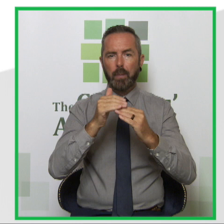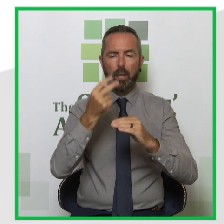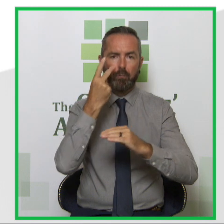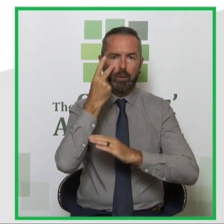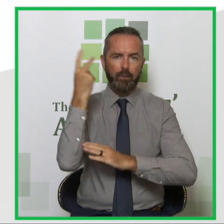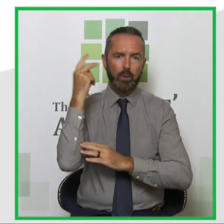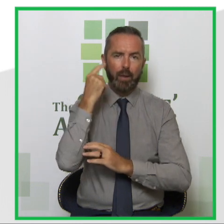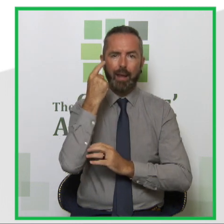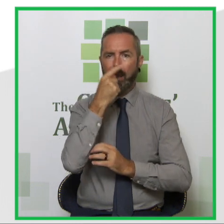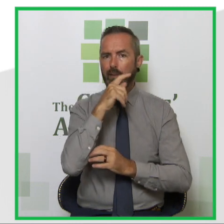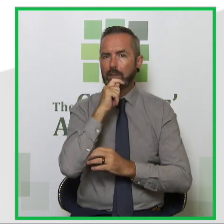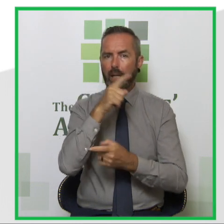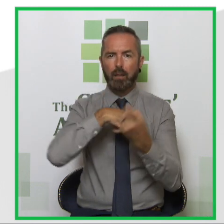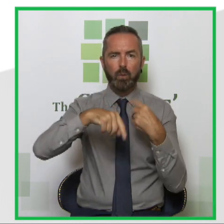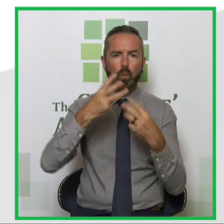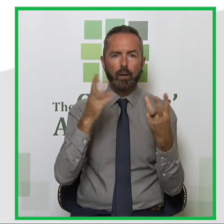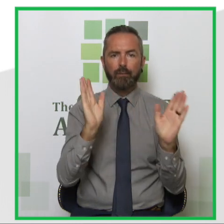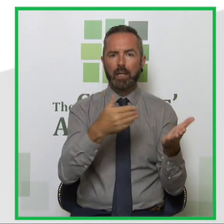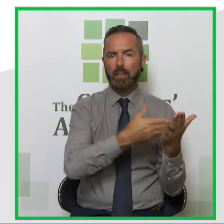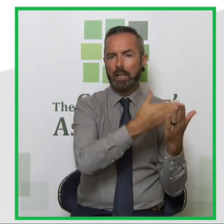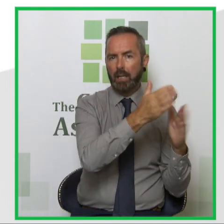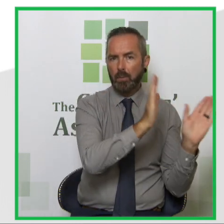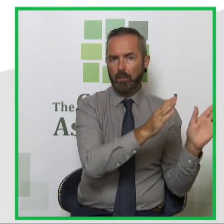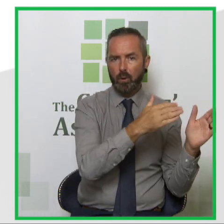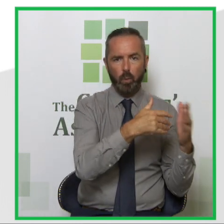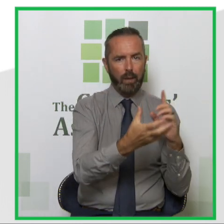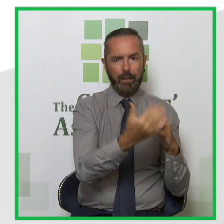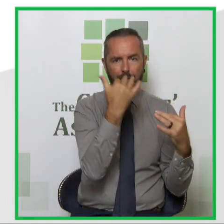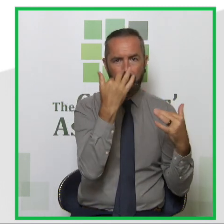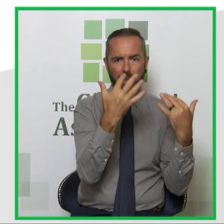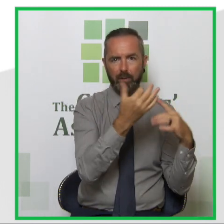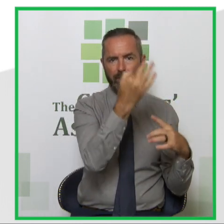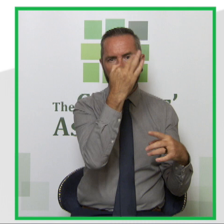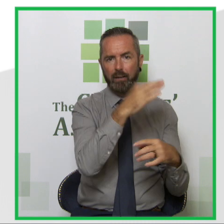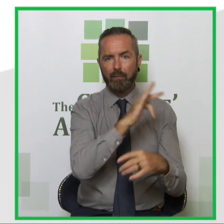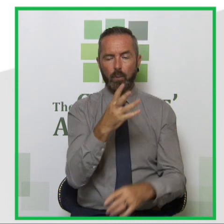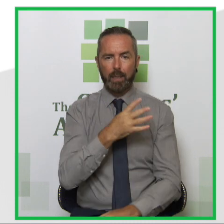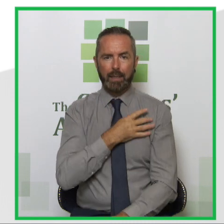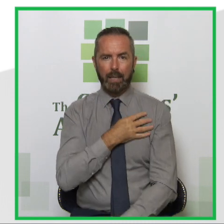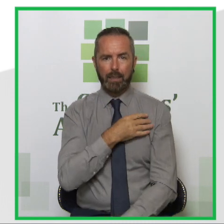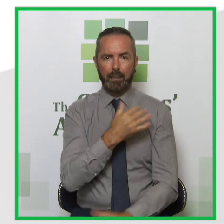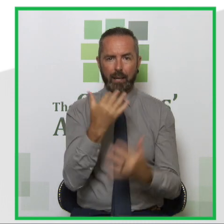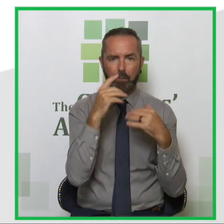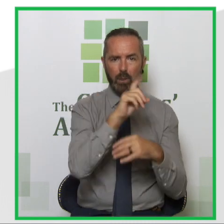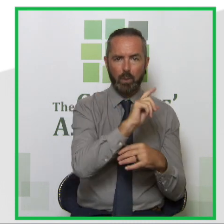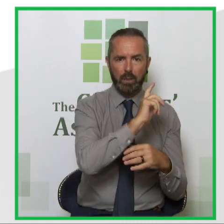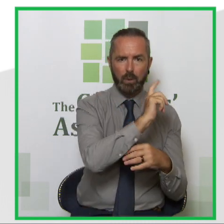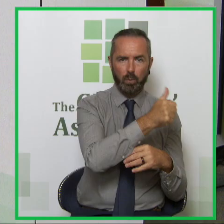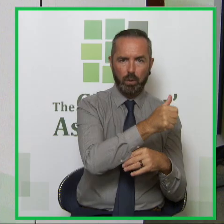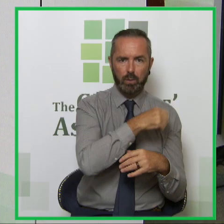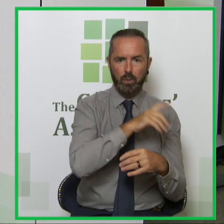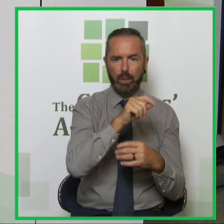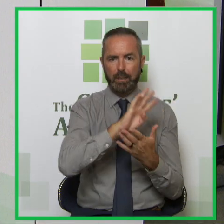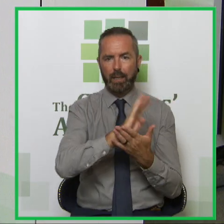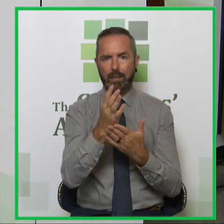other jurisdictions that have legalised drug use? Well, from Ontario and Canada, data from 2001 to 2019 tells